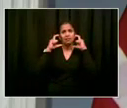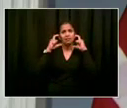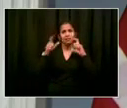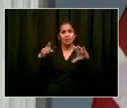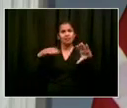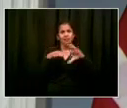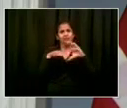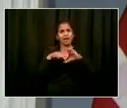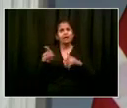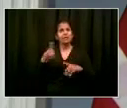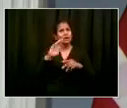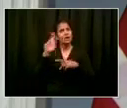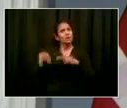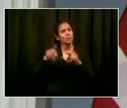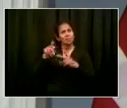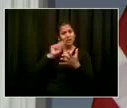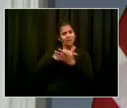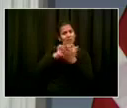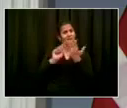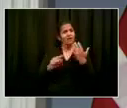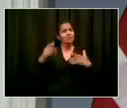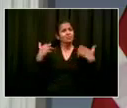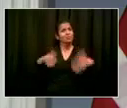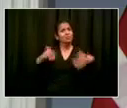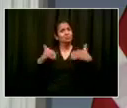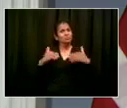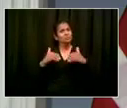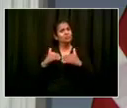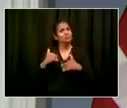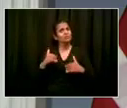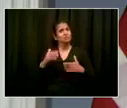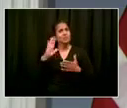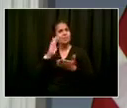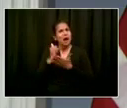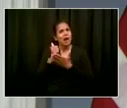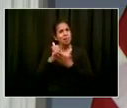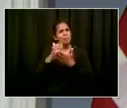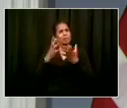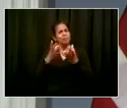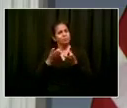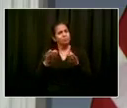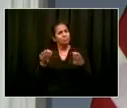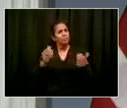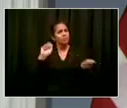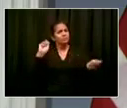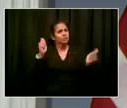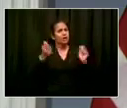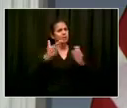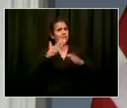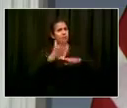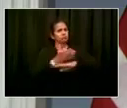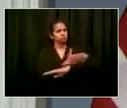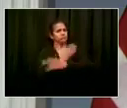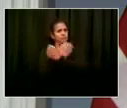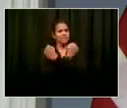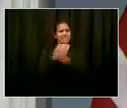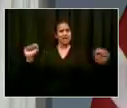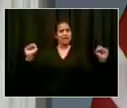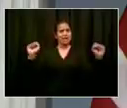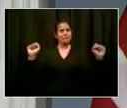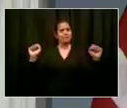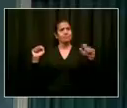together will help make it a more safe dining experience, and then we have to continually monitor, as the mayor has